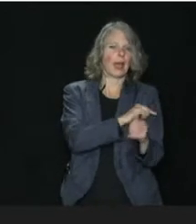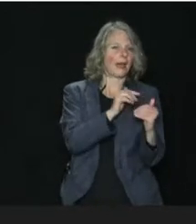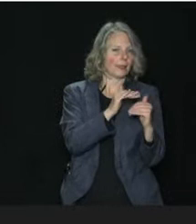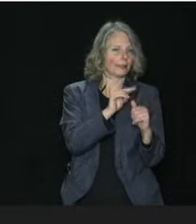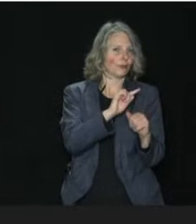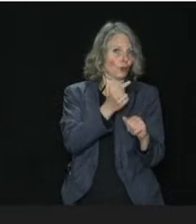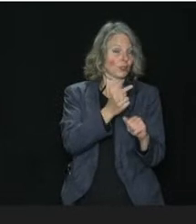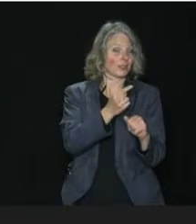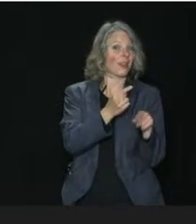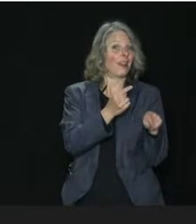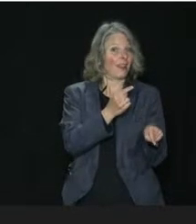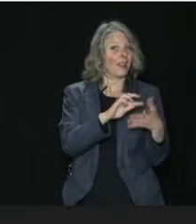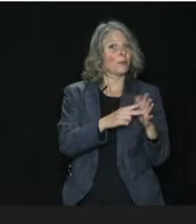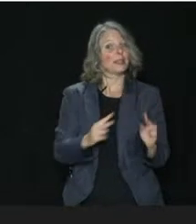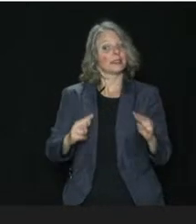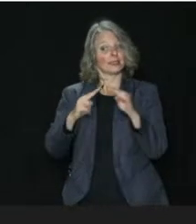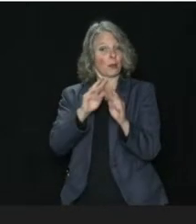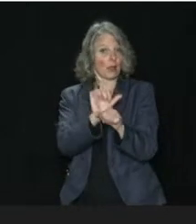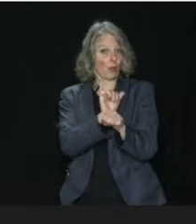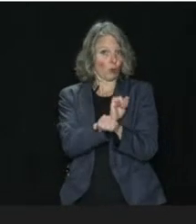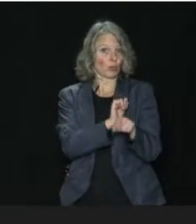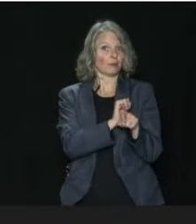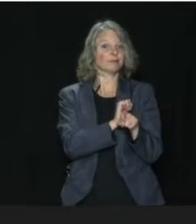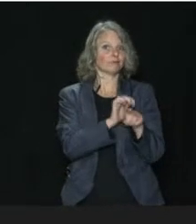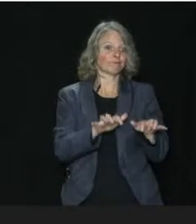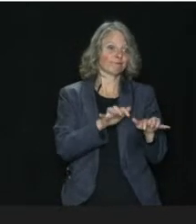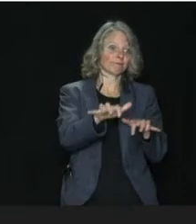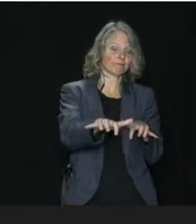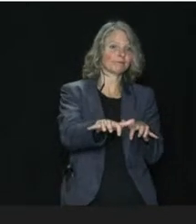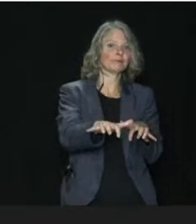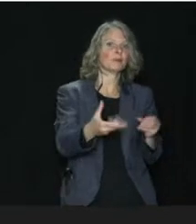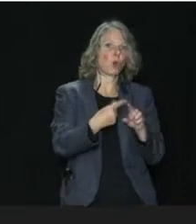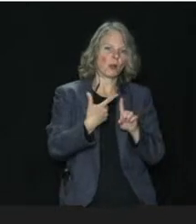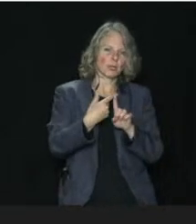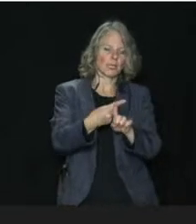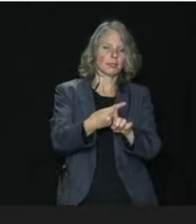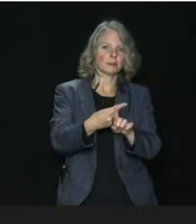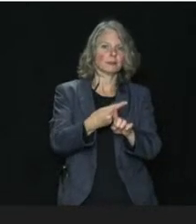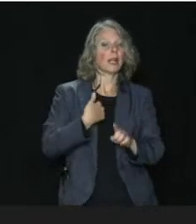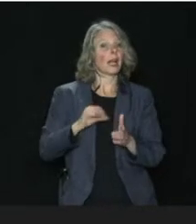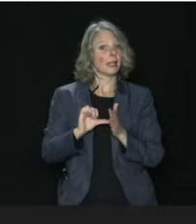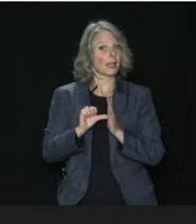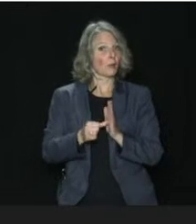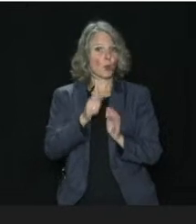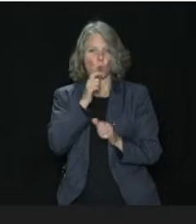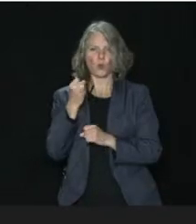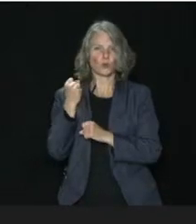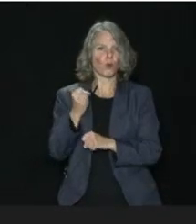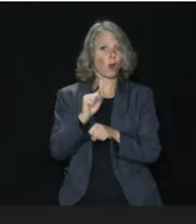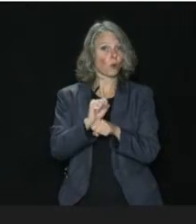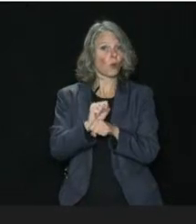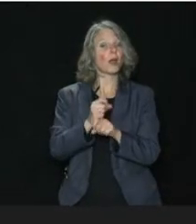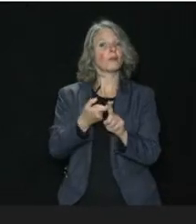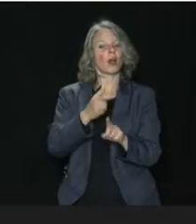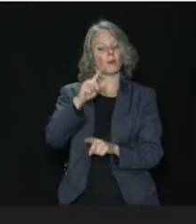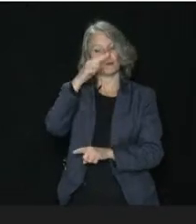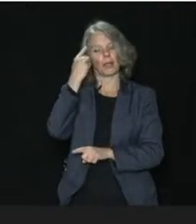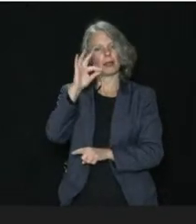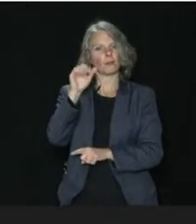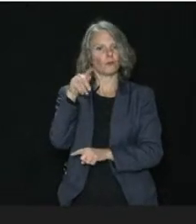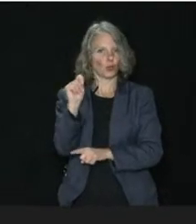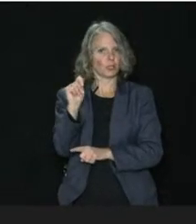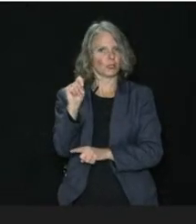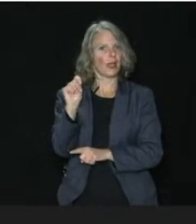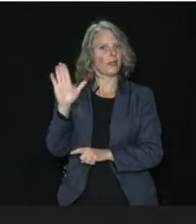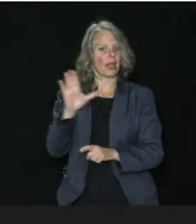at a rate that is over twice that of Alberta's. I'd also like to highlight the outstanding work done by the Blackfoot Confederacy in sharing vaccines to